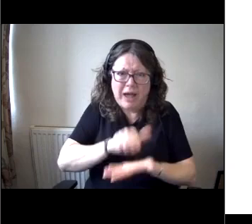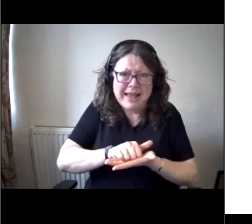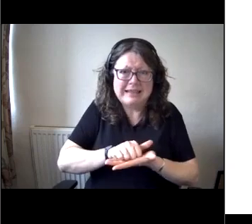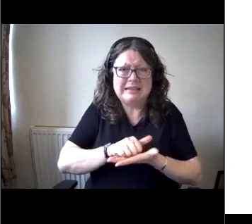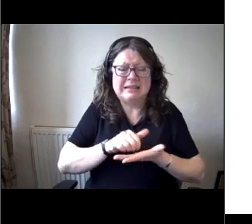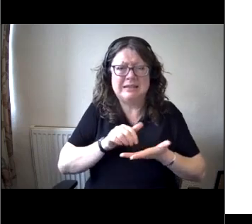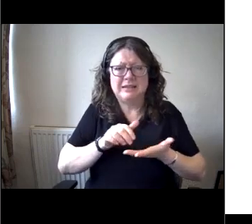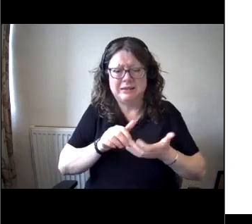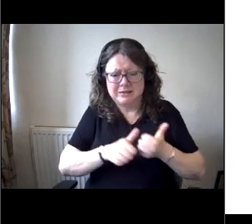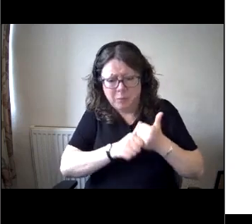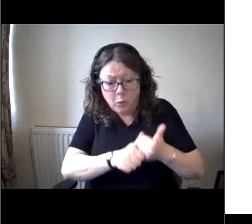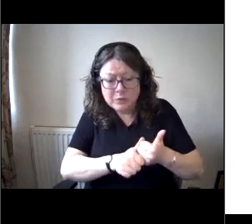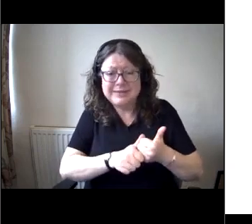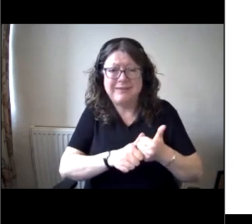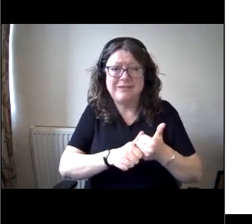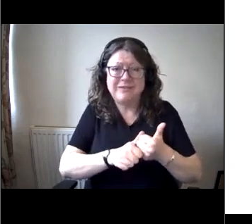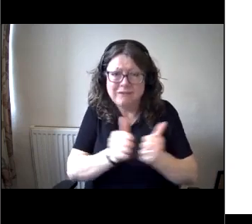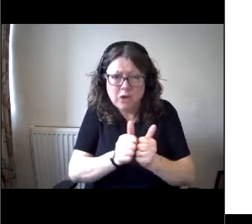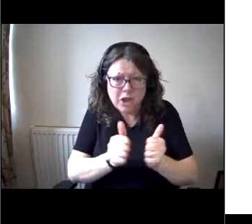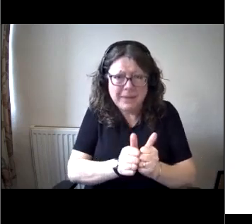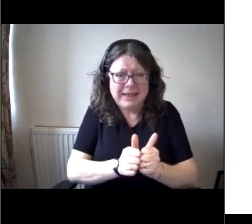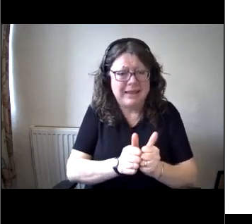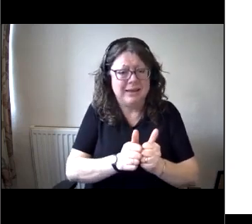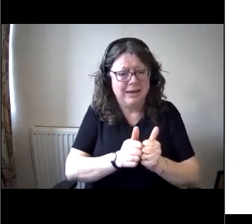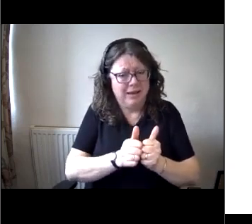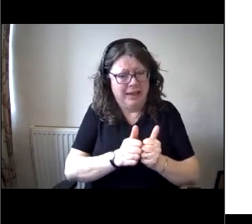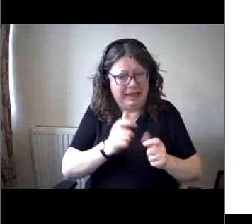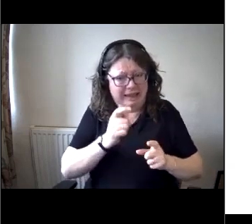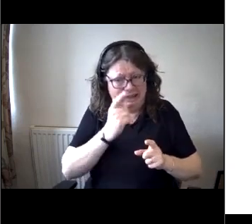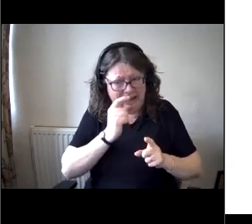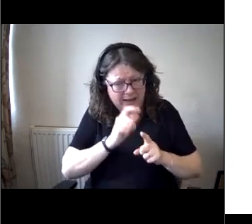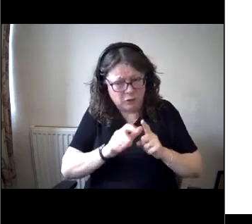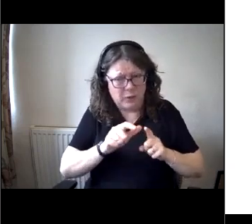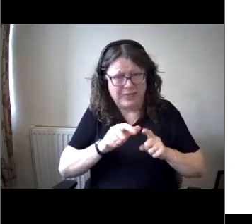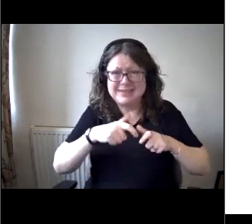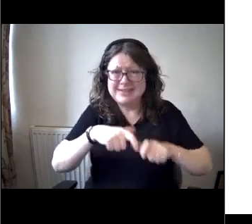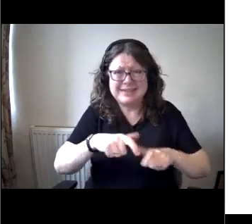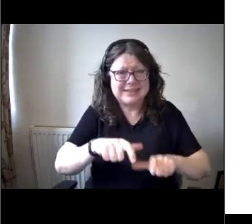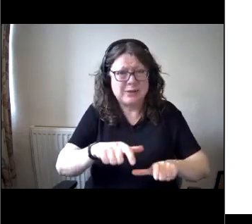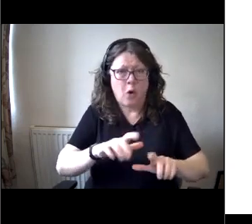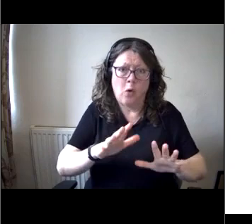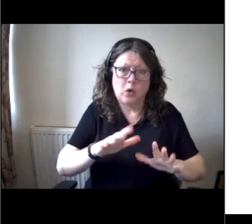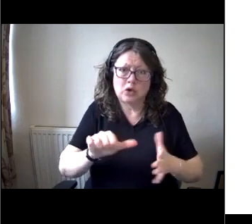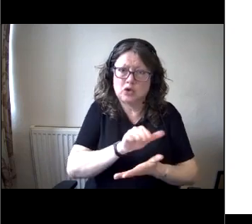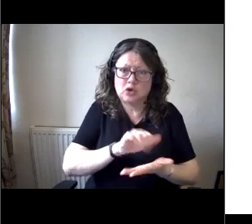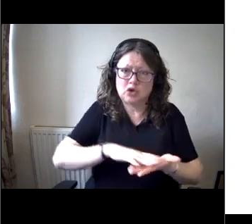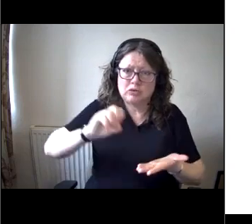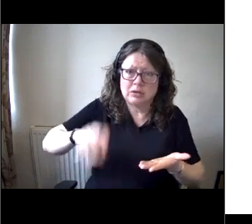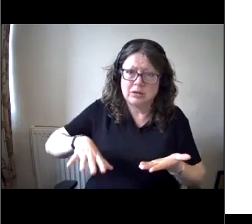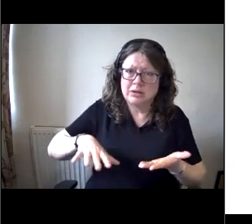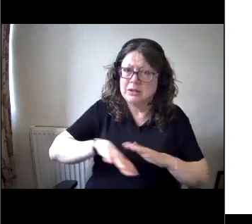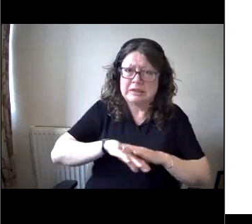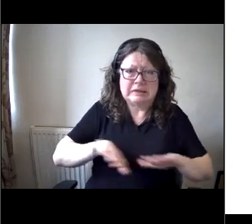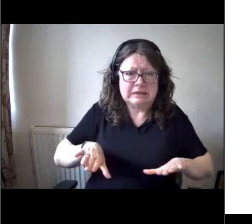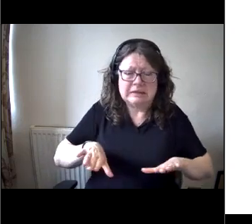that neurodiverse affirming? Can I do this anymore? Is that the right thing to do?